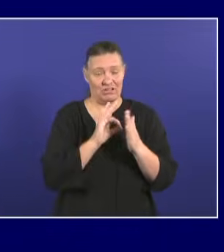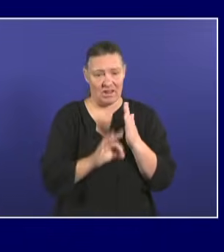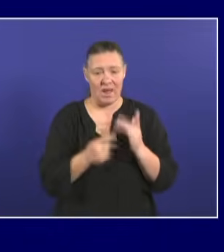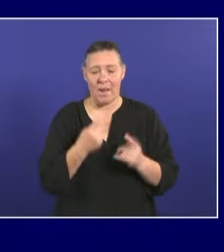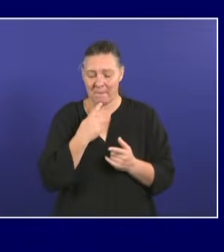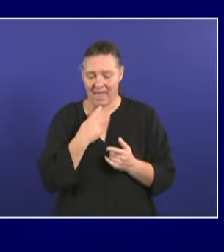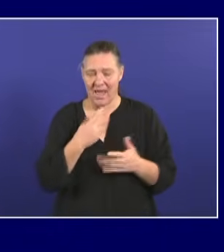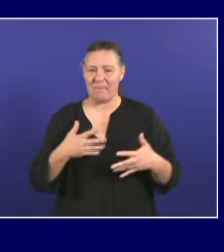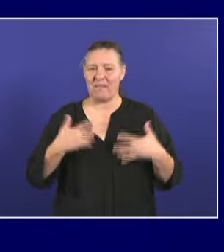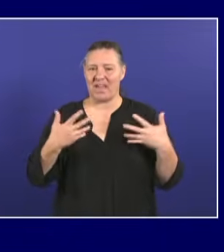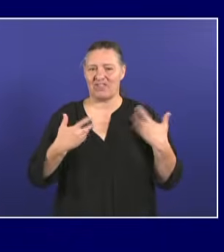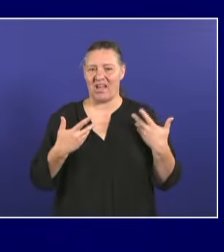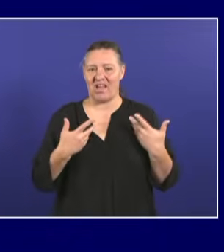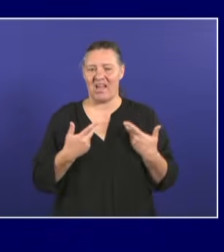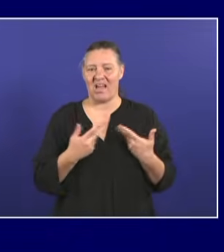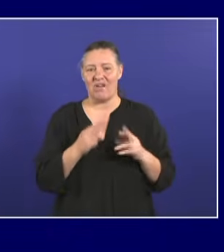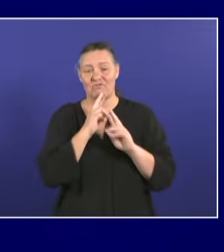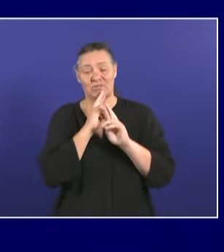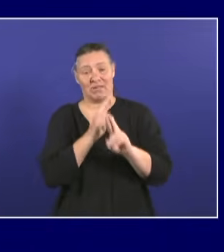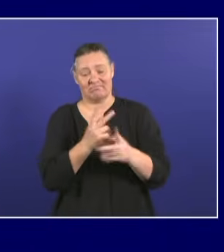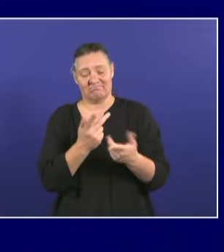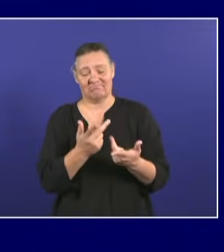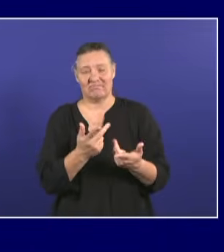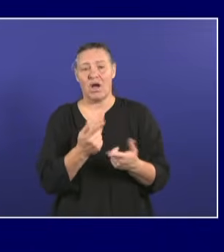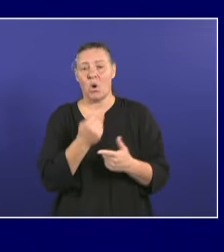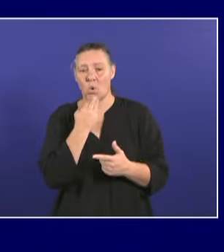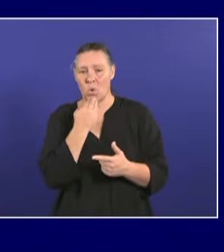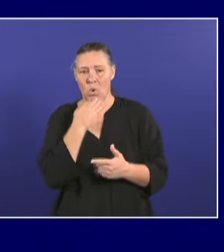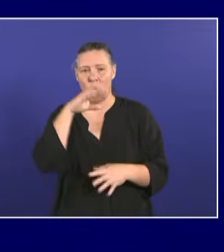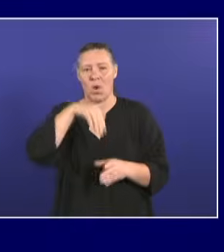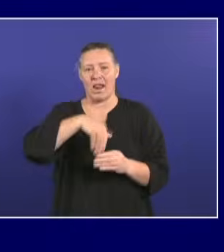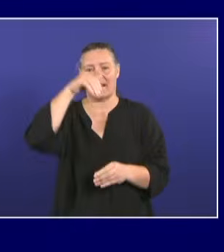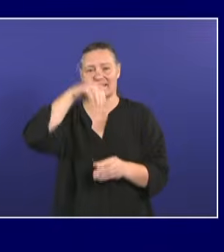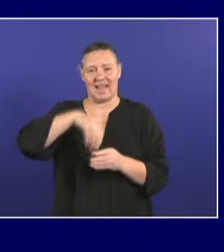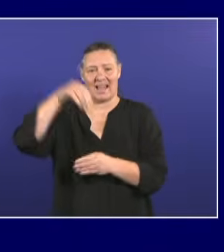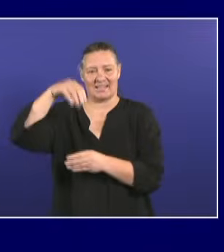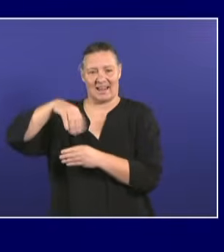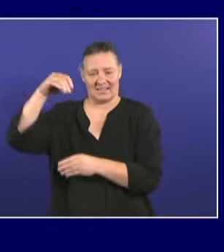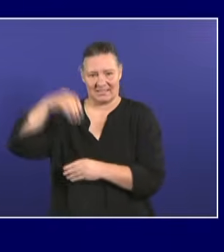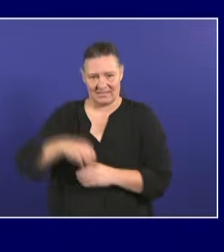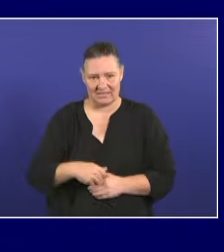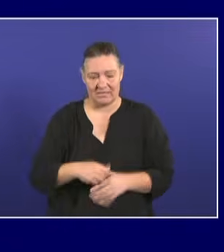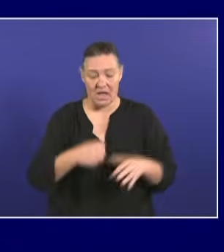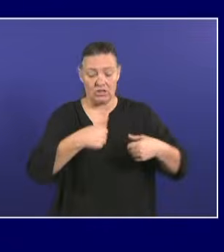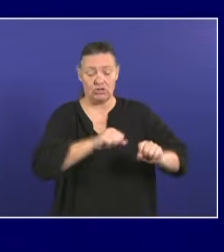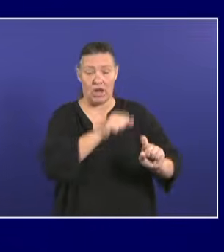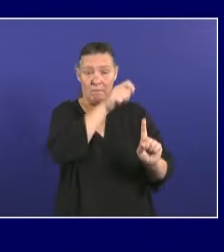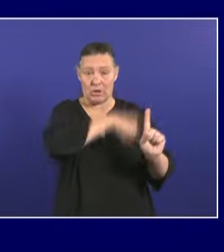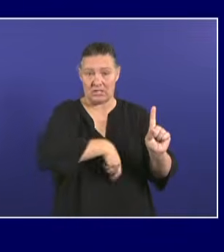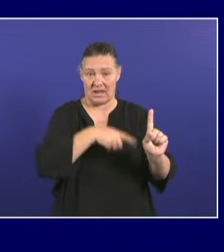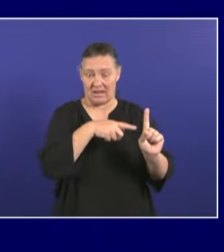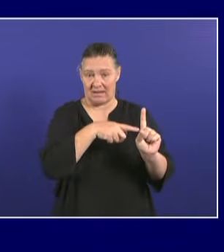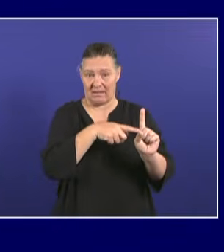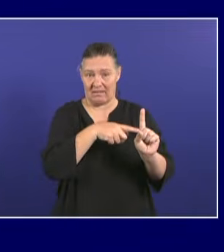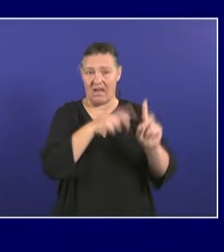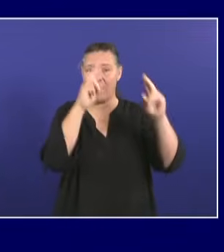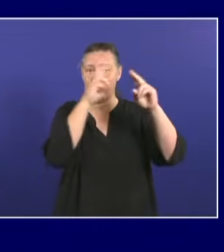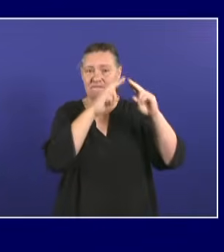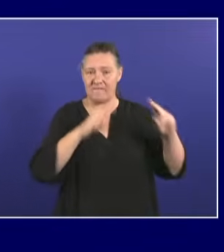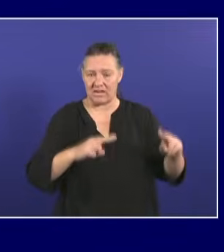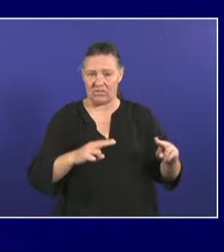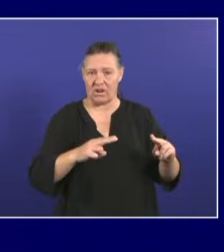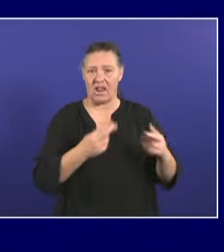the following who are duly elected. For the chairperson of the